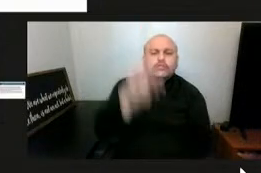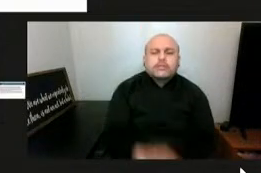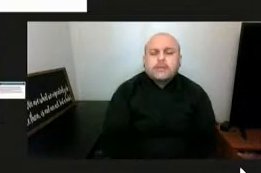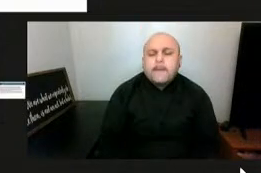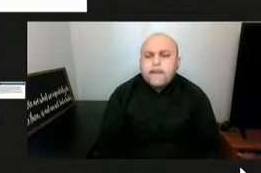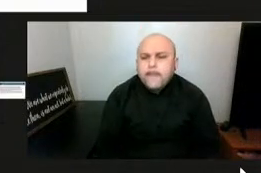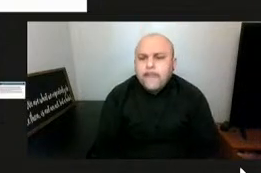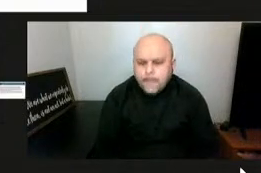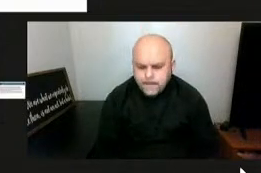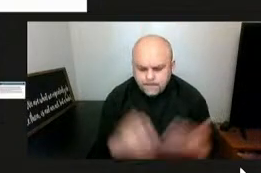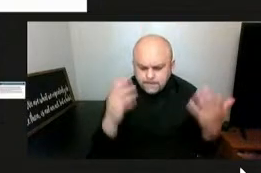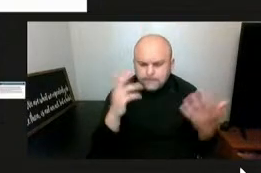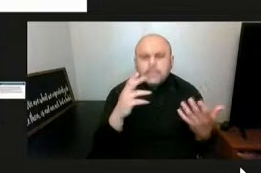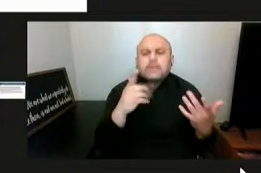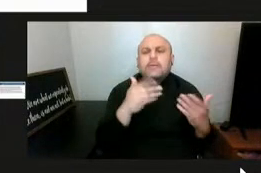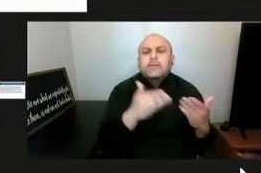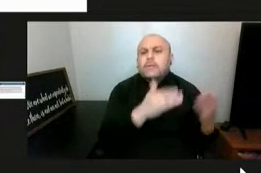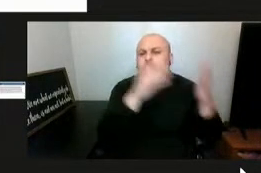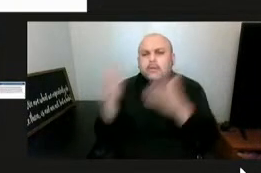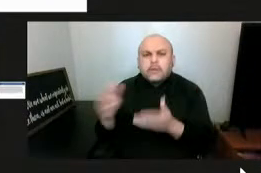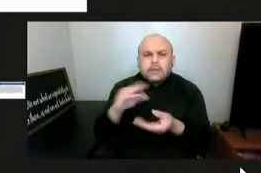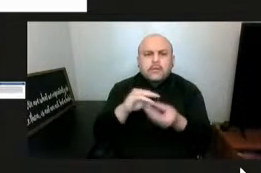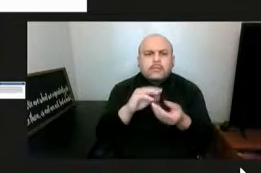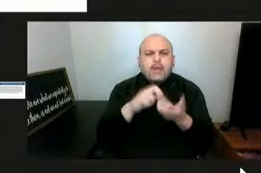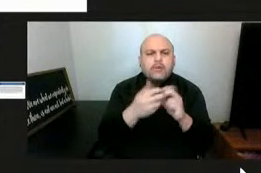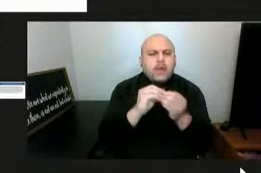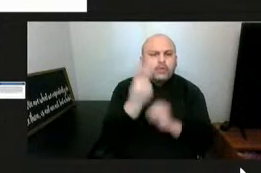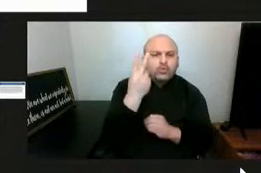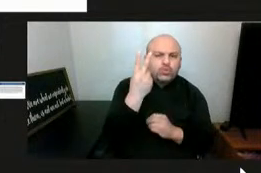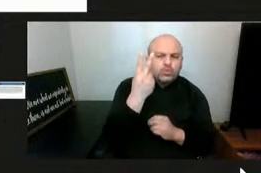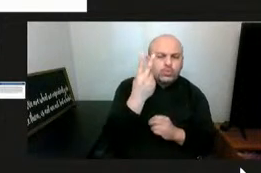So let's go to problem number 2.